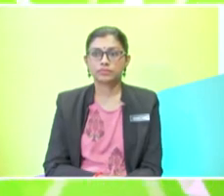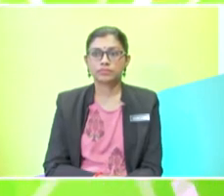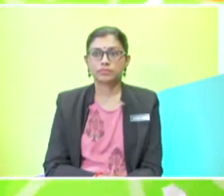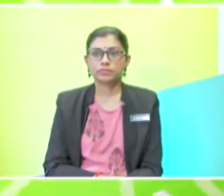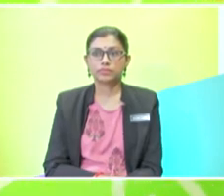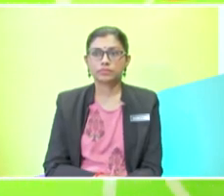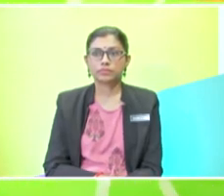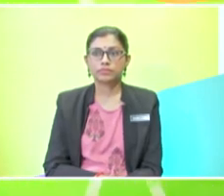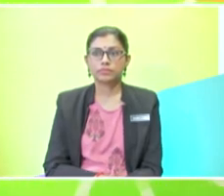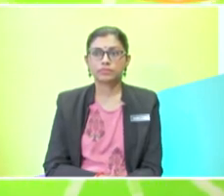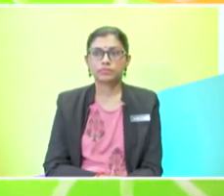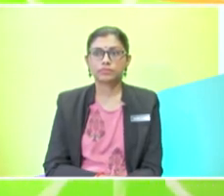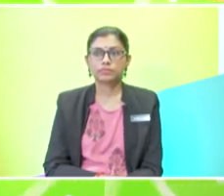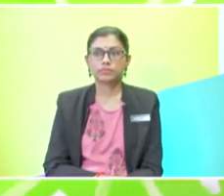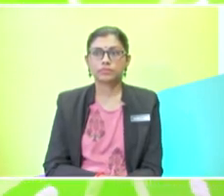Ryan.